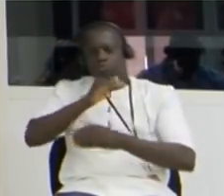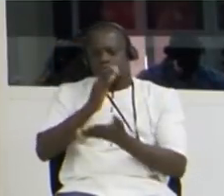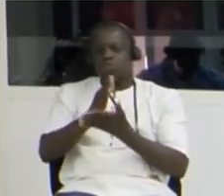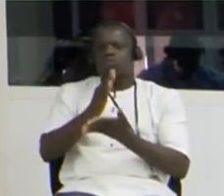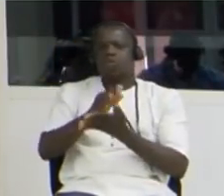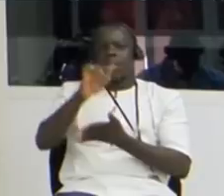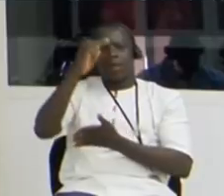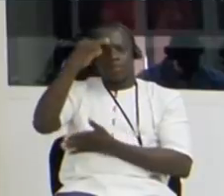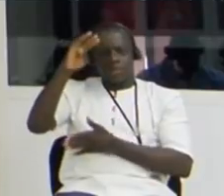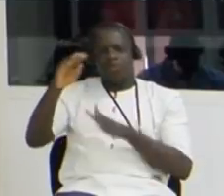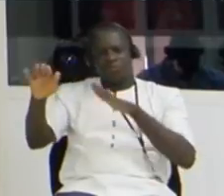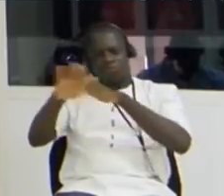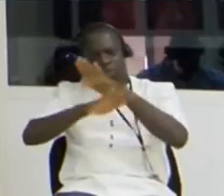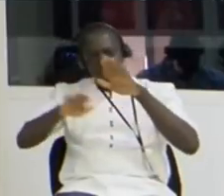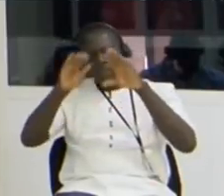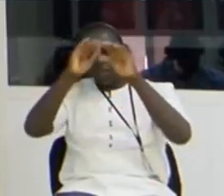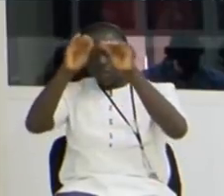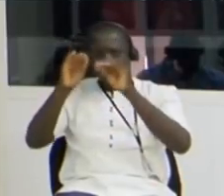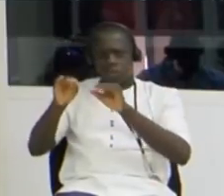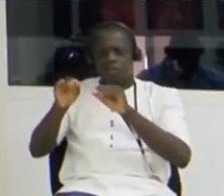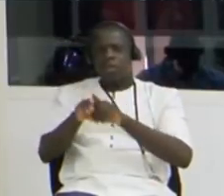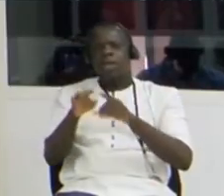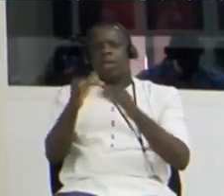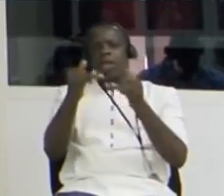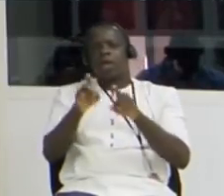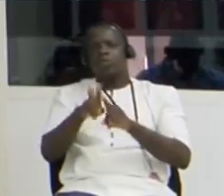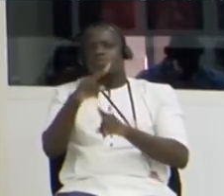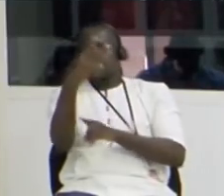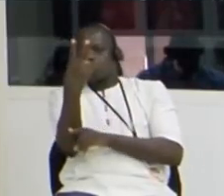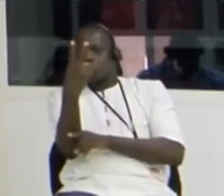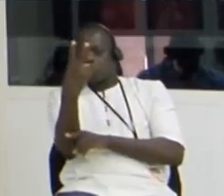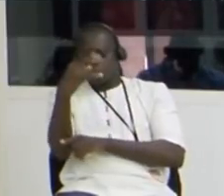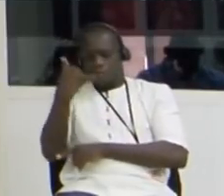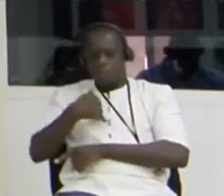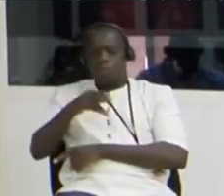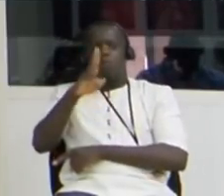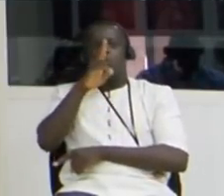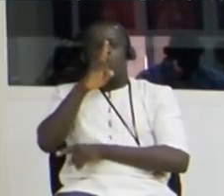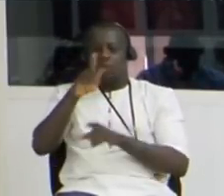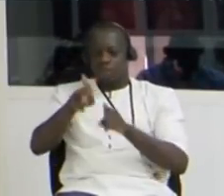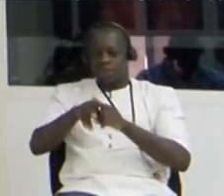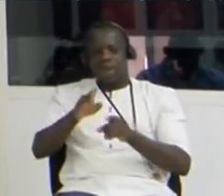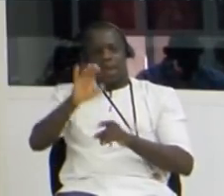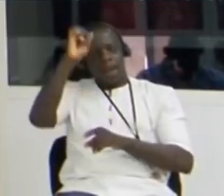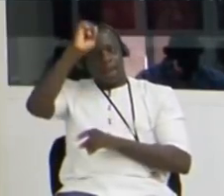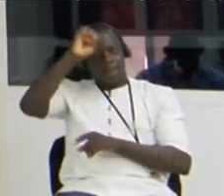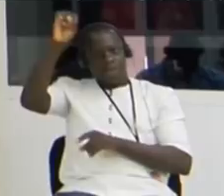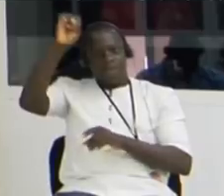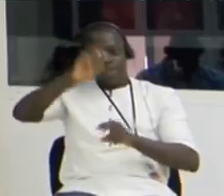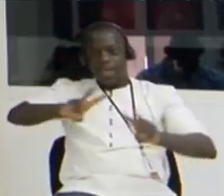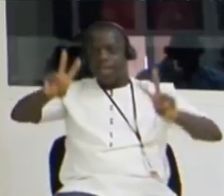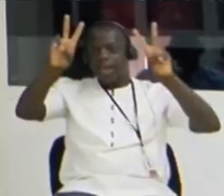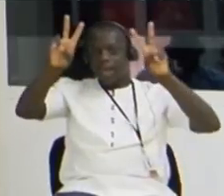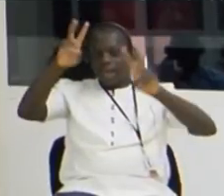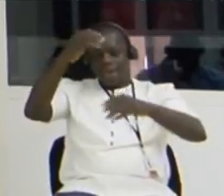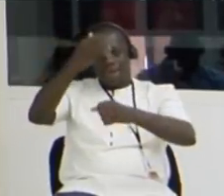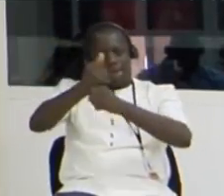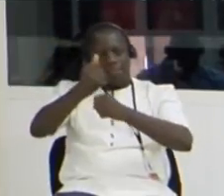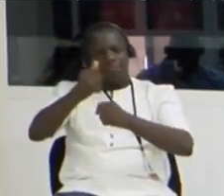And these 2 that you mentioned that were sponsored by the president, were they the only 2 that were sponsored for overseas